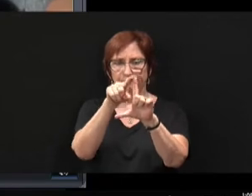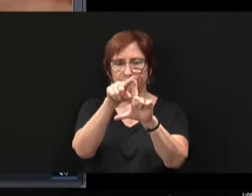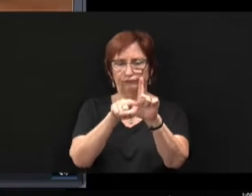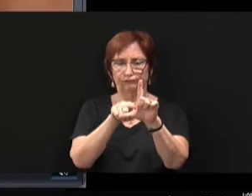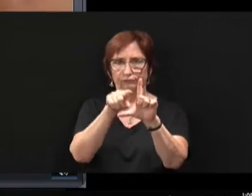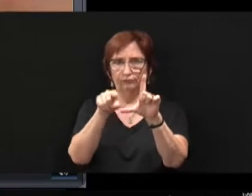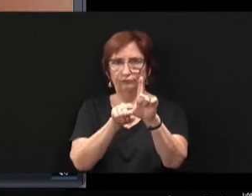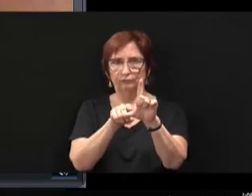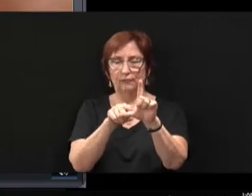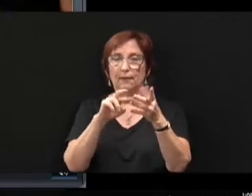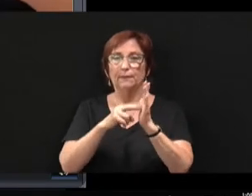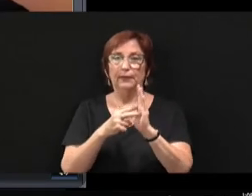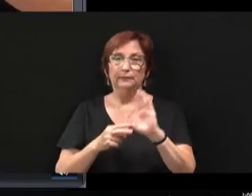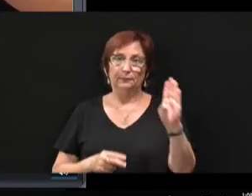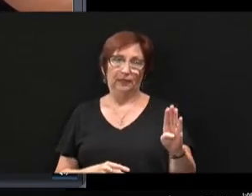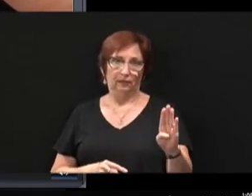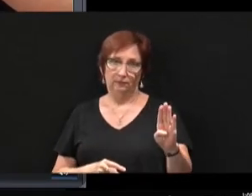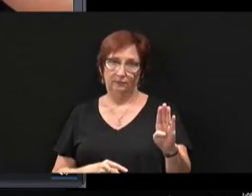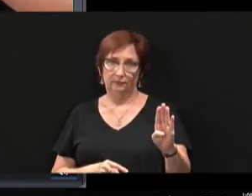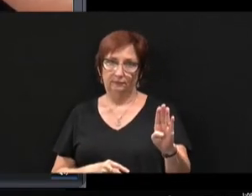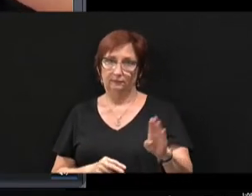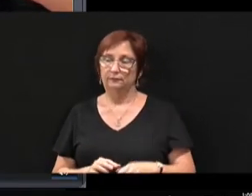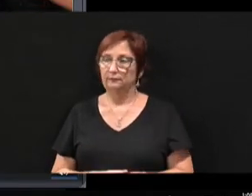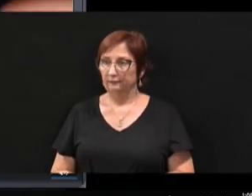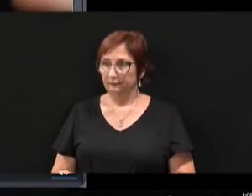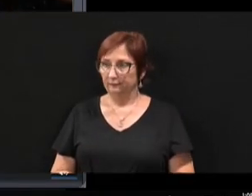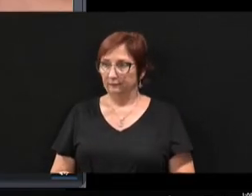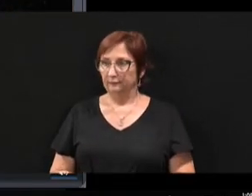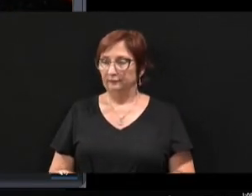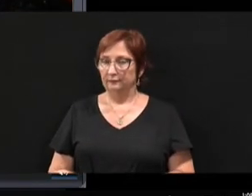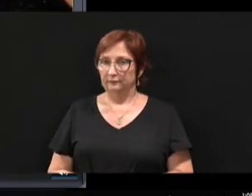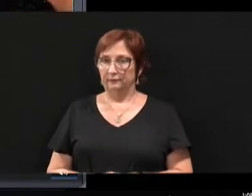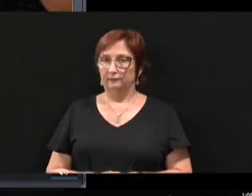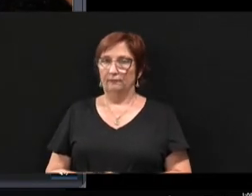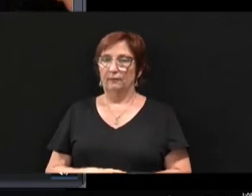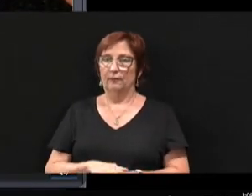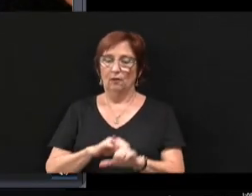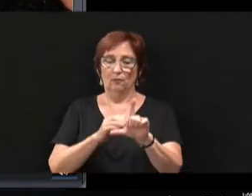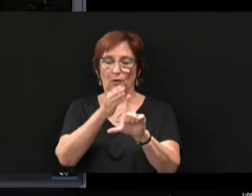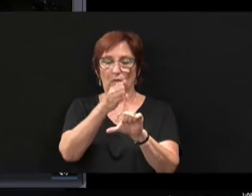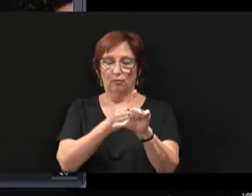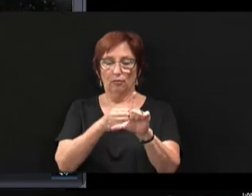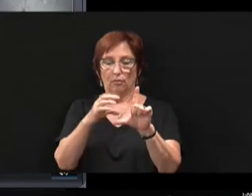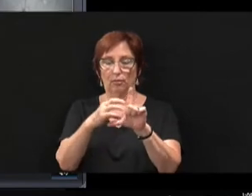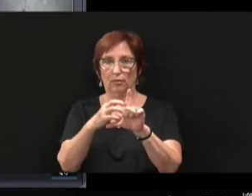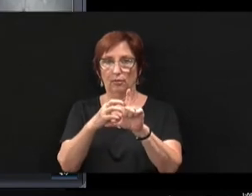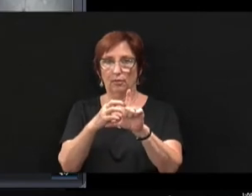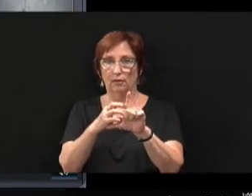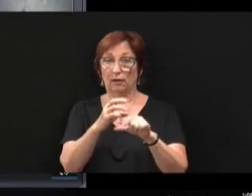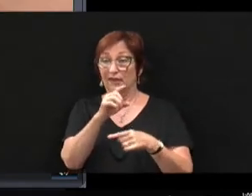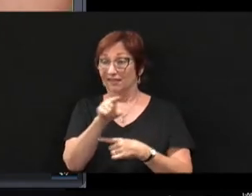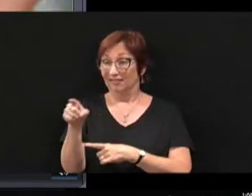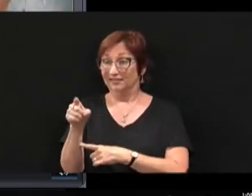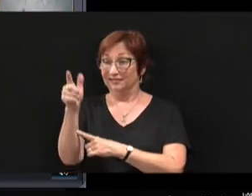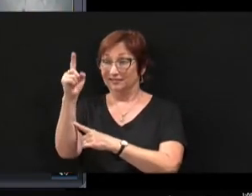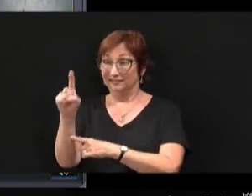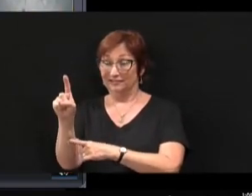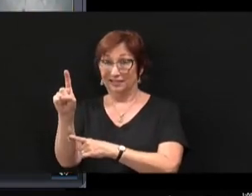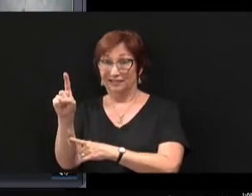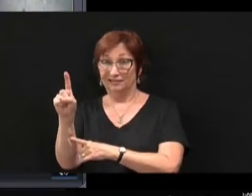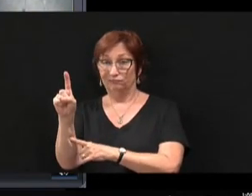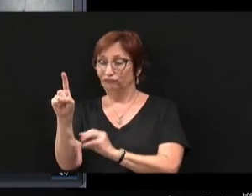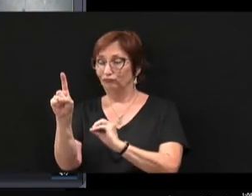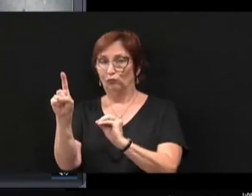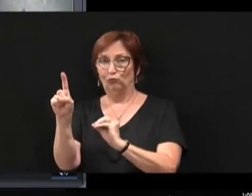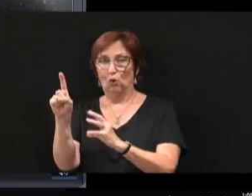Ball on the stick, must be a B. Ball on this stick, there's no B there, must not be a B.